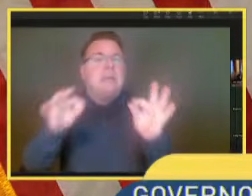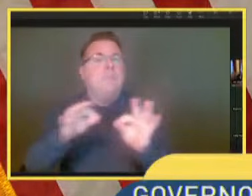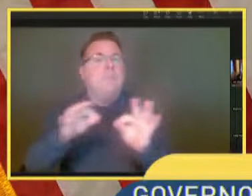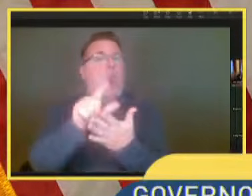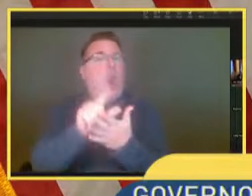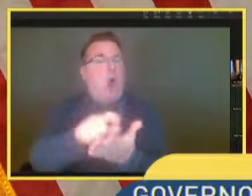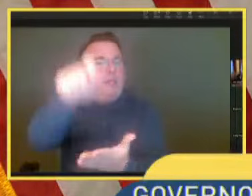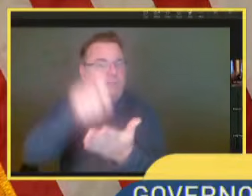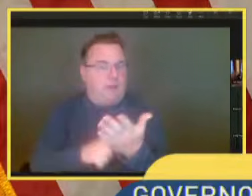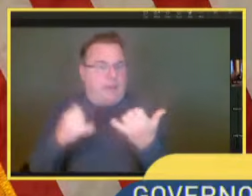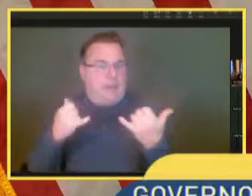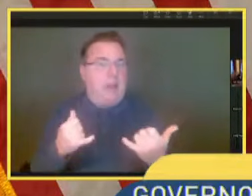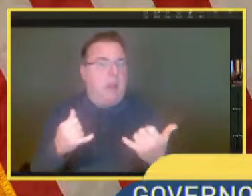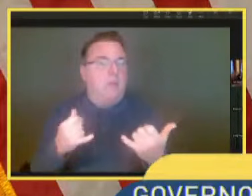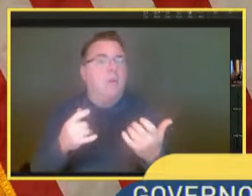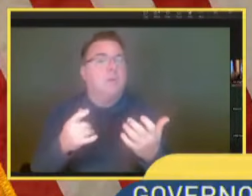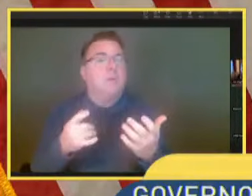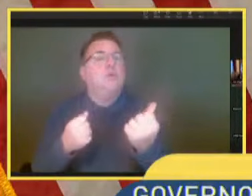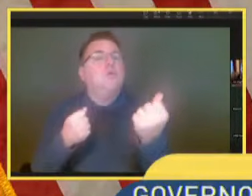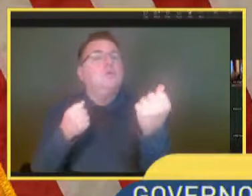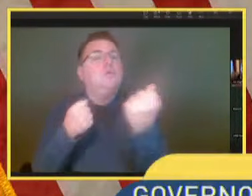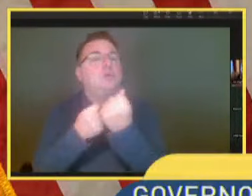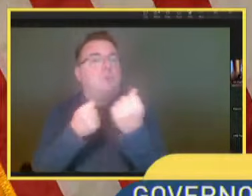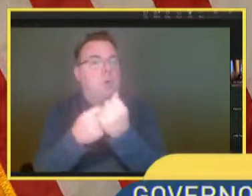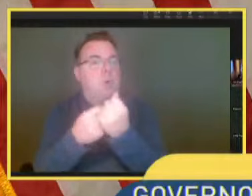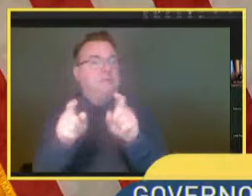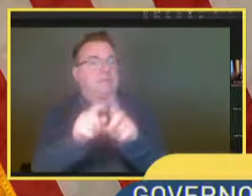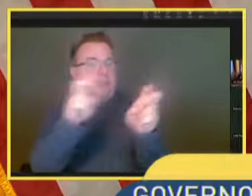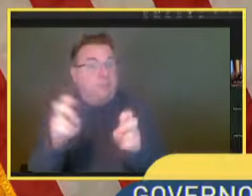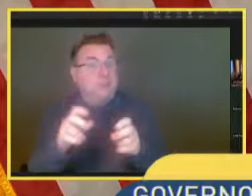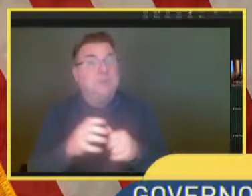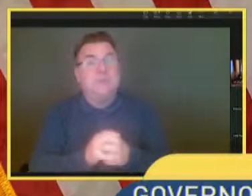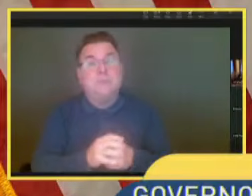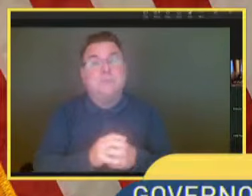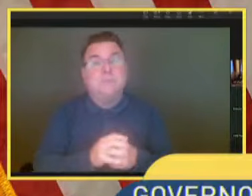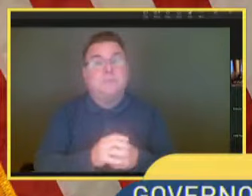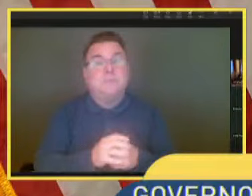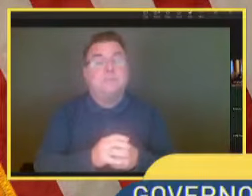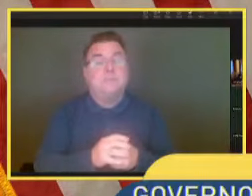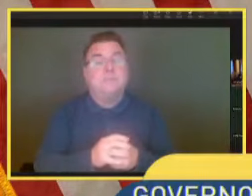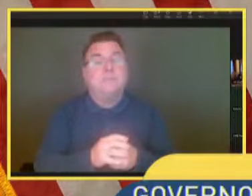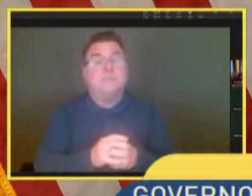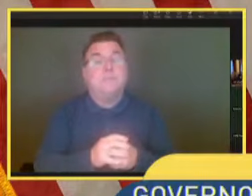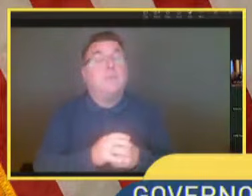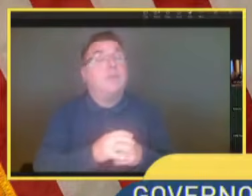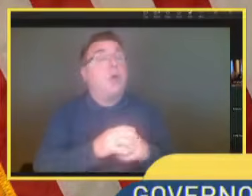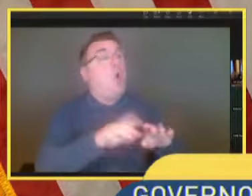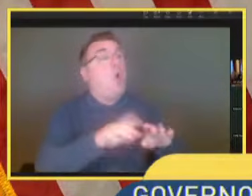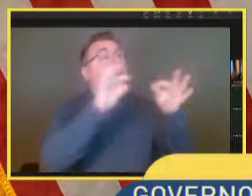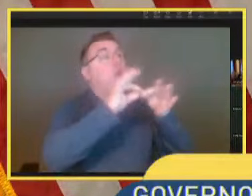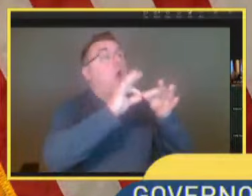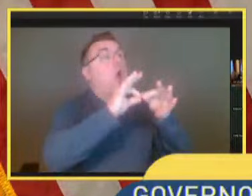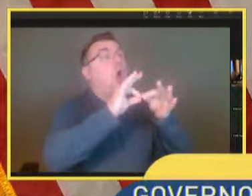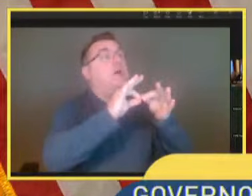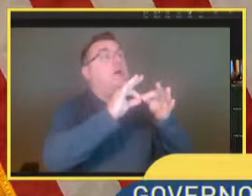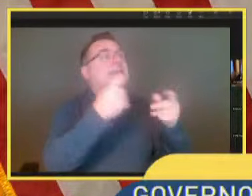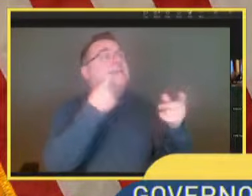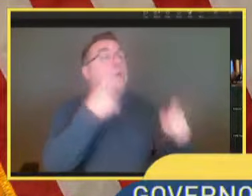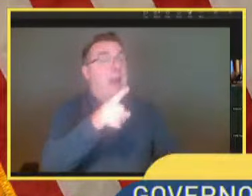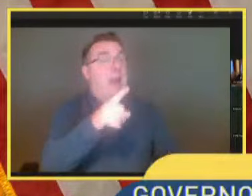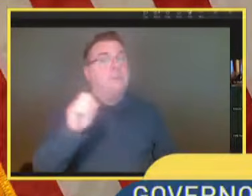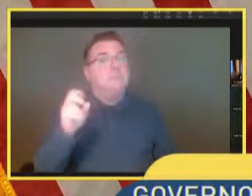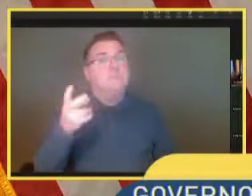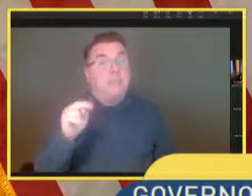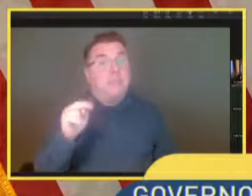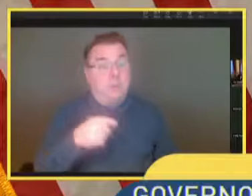of course, support his efforts in this area. I began my comments by speaking about the recent events in Minnesota. I want